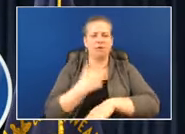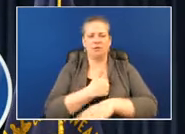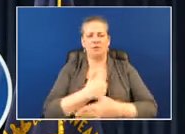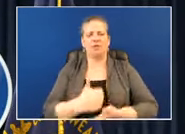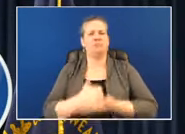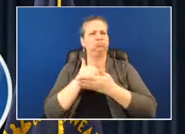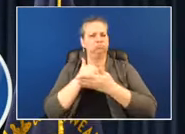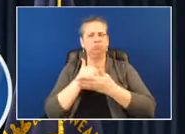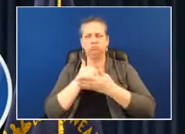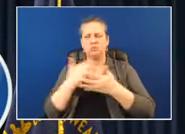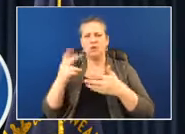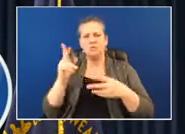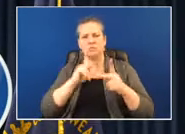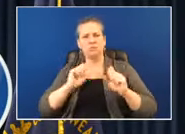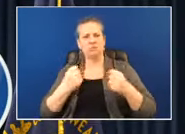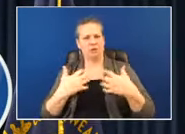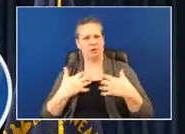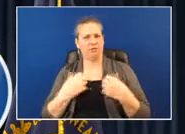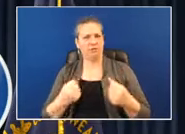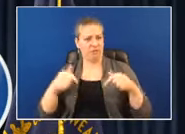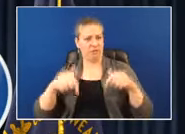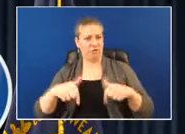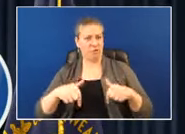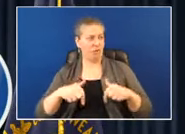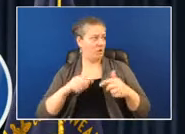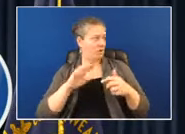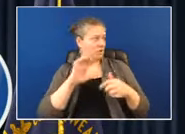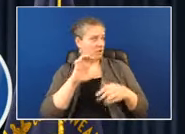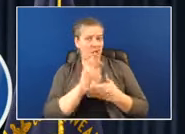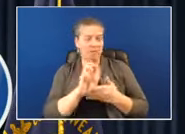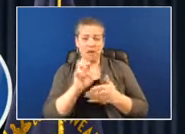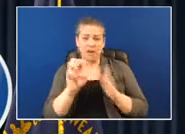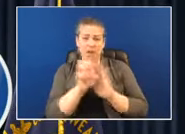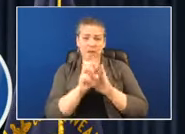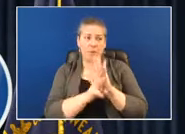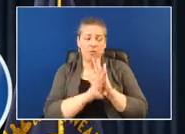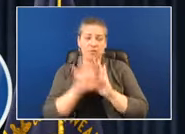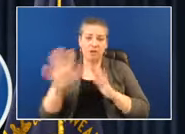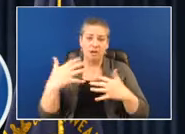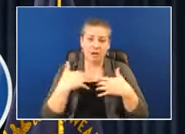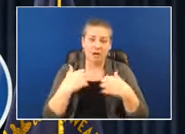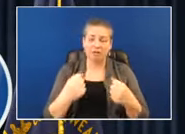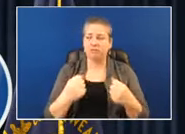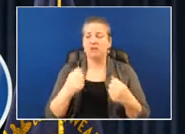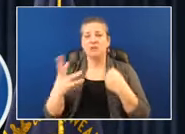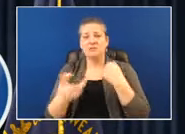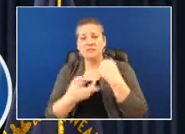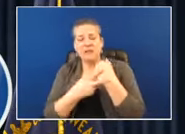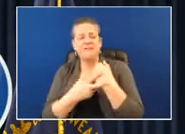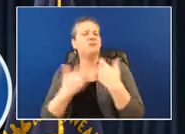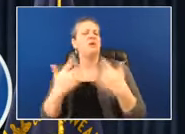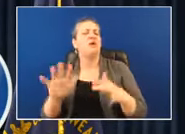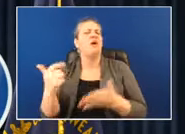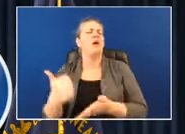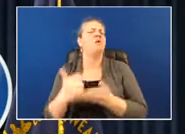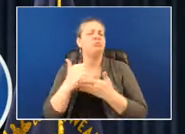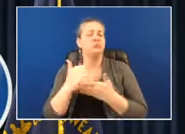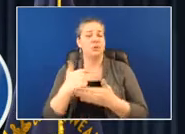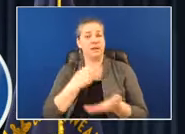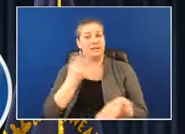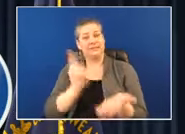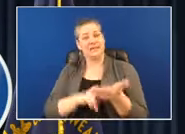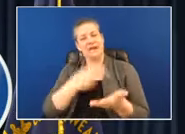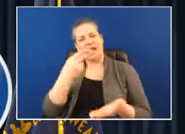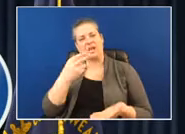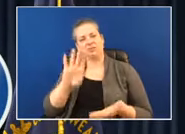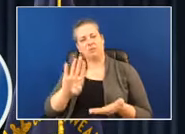results in not only healthier people, but also cost savings. So I'm going to be pleased to sign HB 525, but